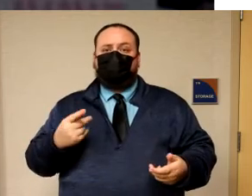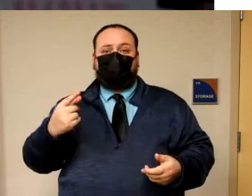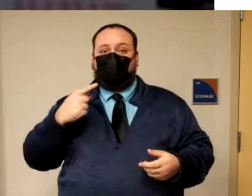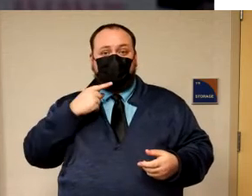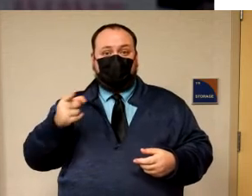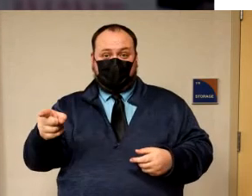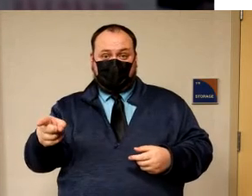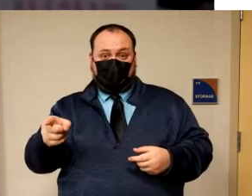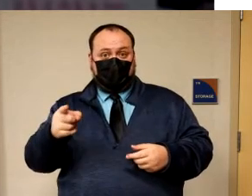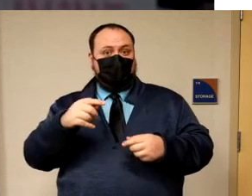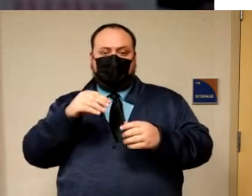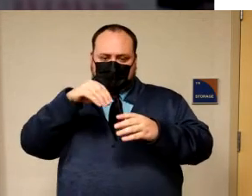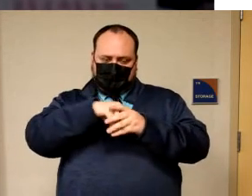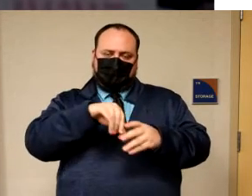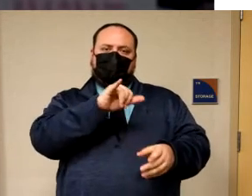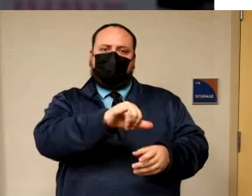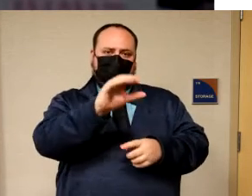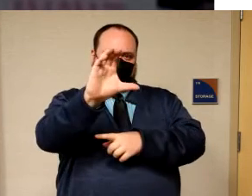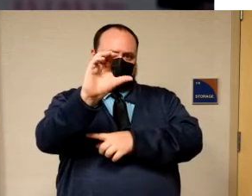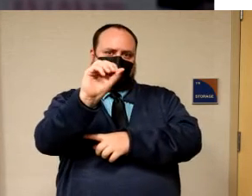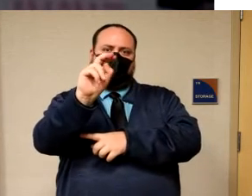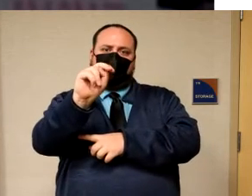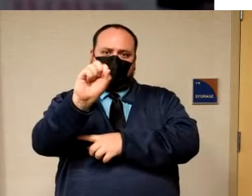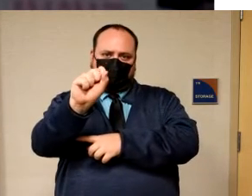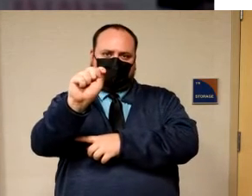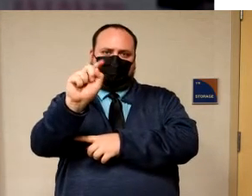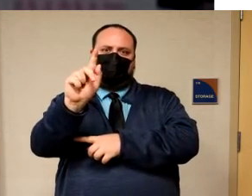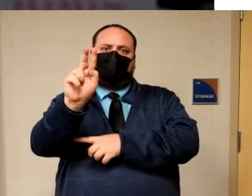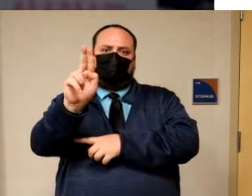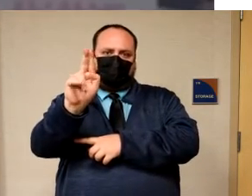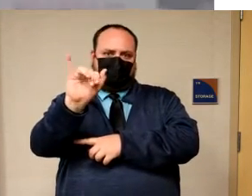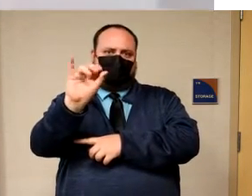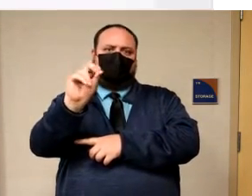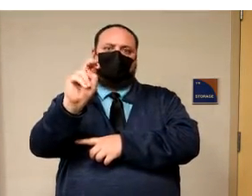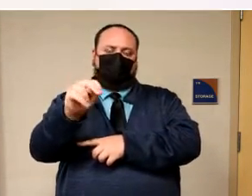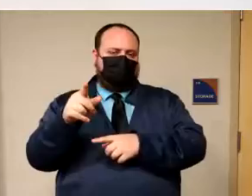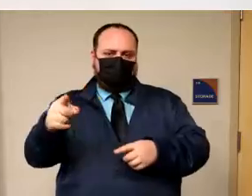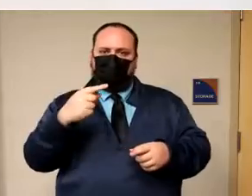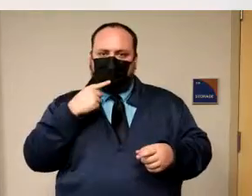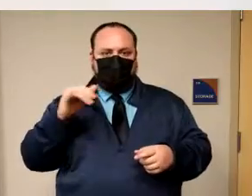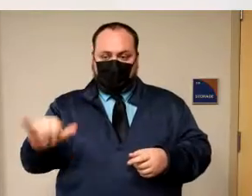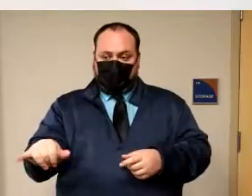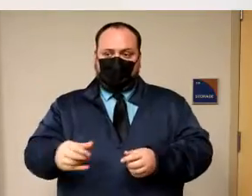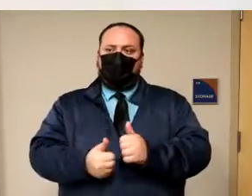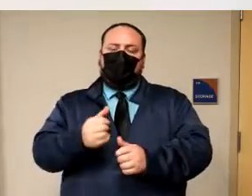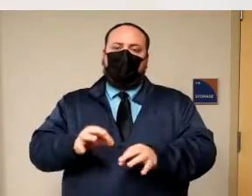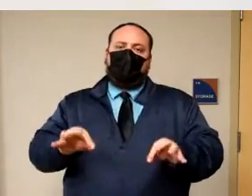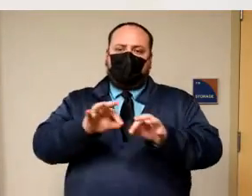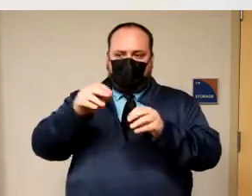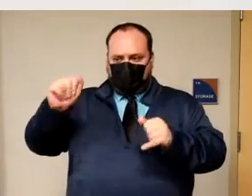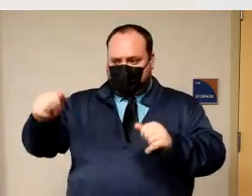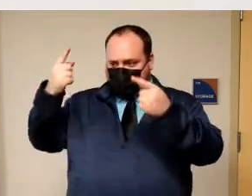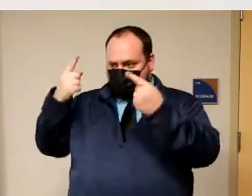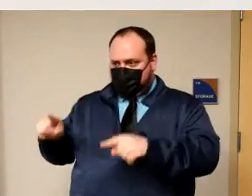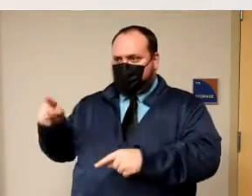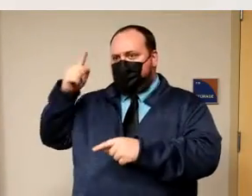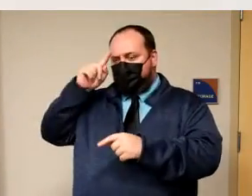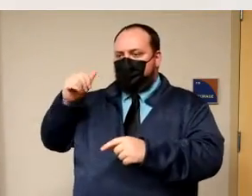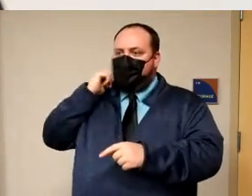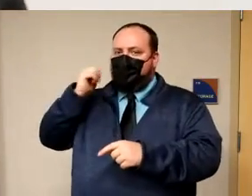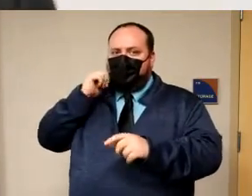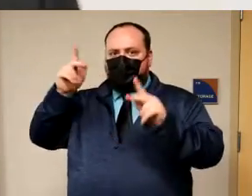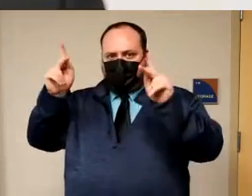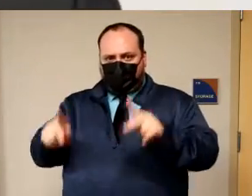statement in the Constitution, right? So redistricting is the most important thing that can happen to a regular citizen. This is why